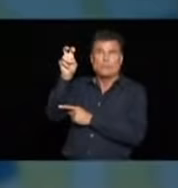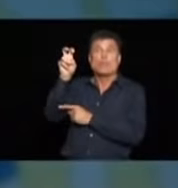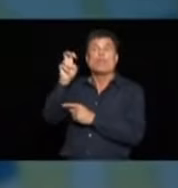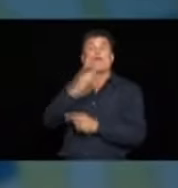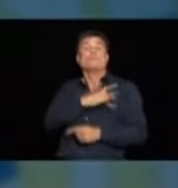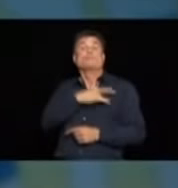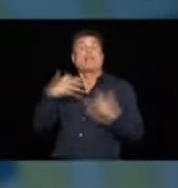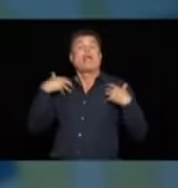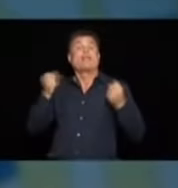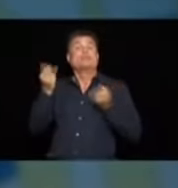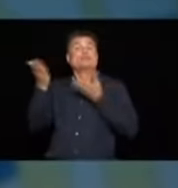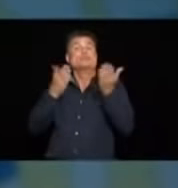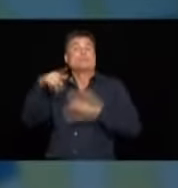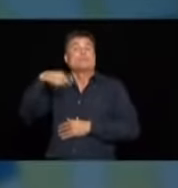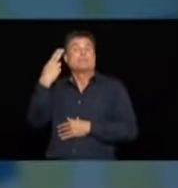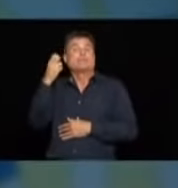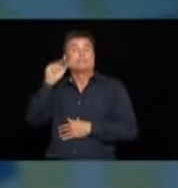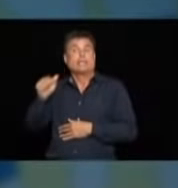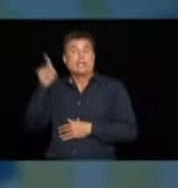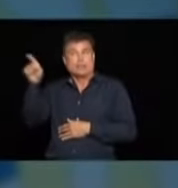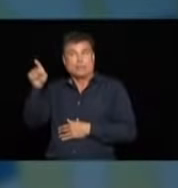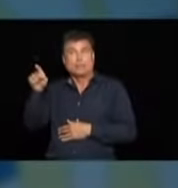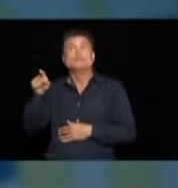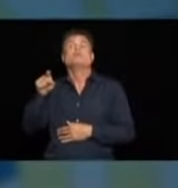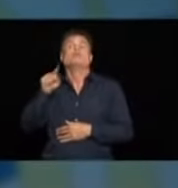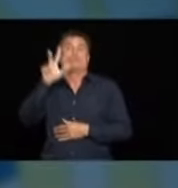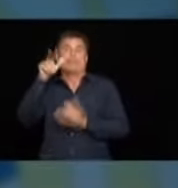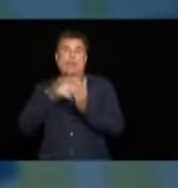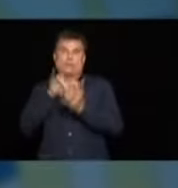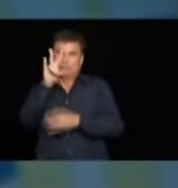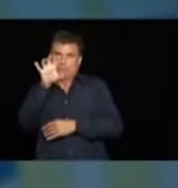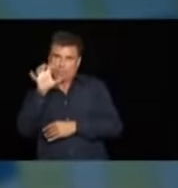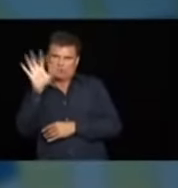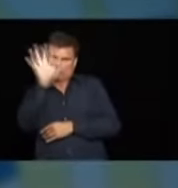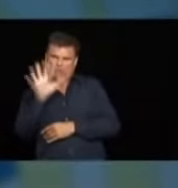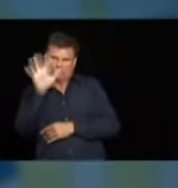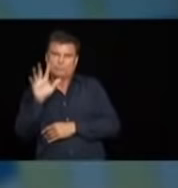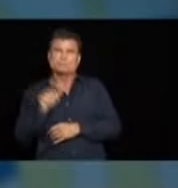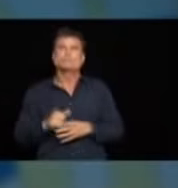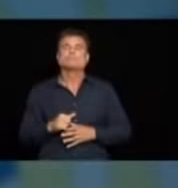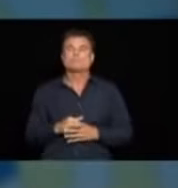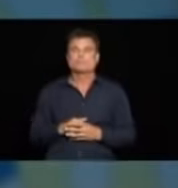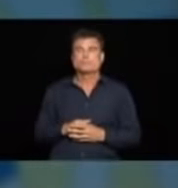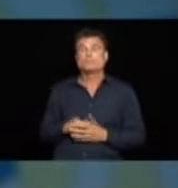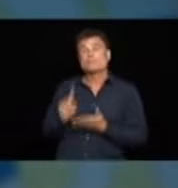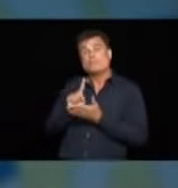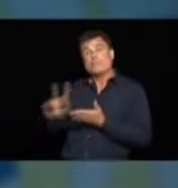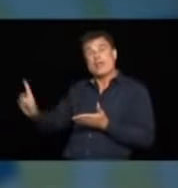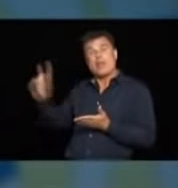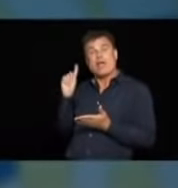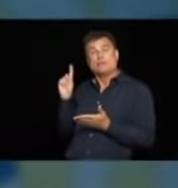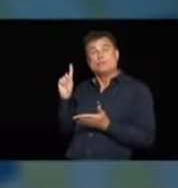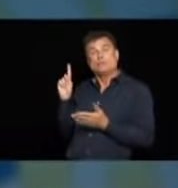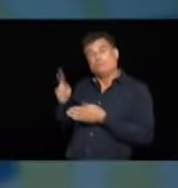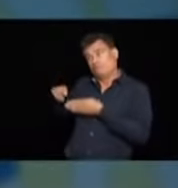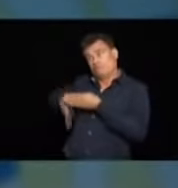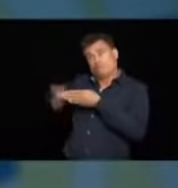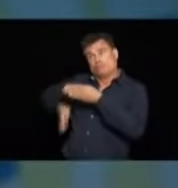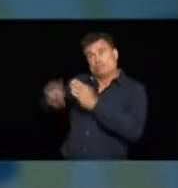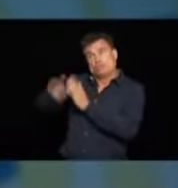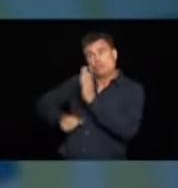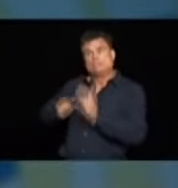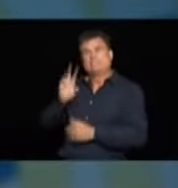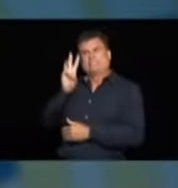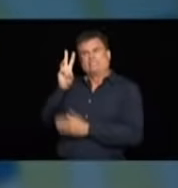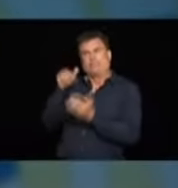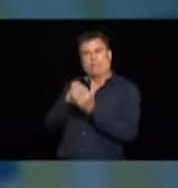6,062 surgeries completed between August 17th and August 23rd. Health authorities have verified their data, and the total number of surgeries